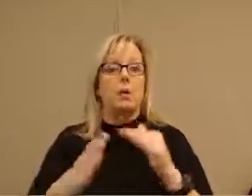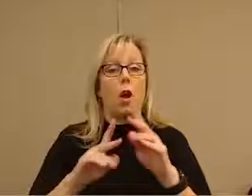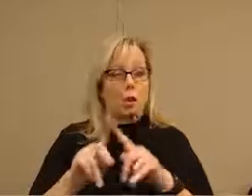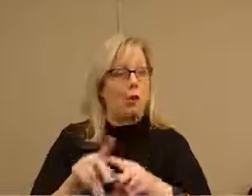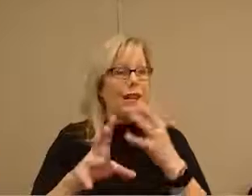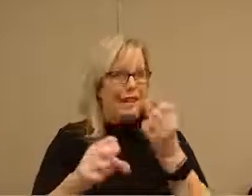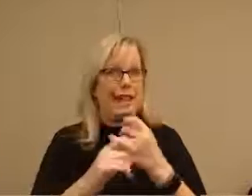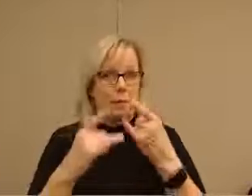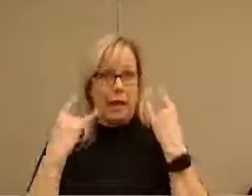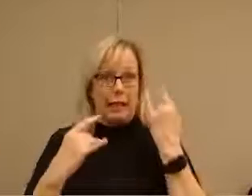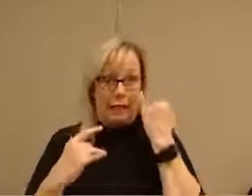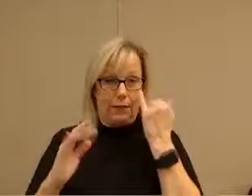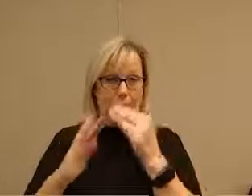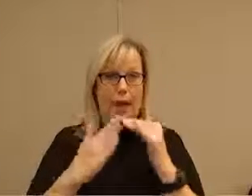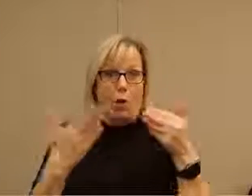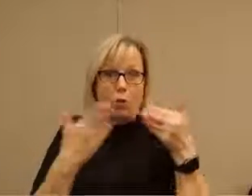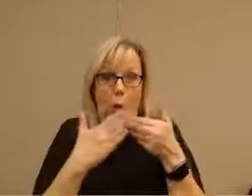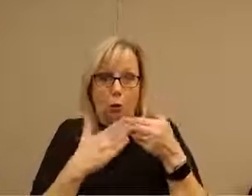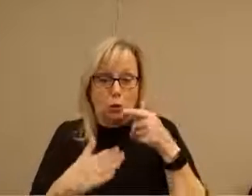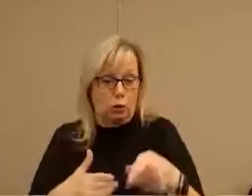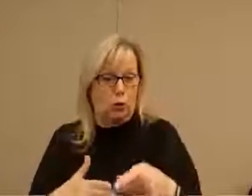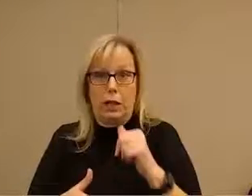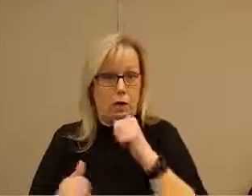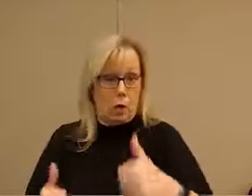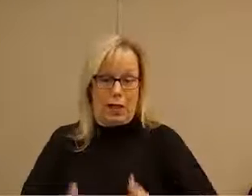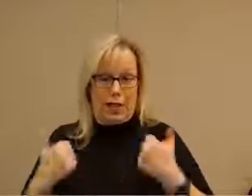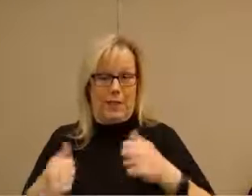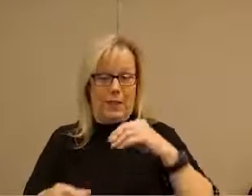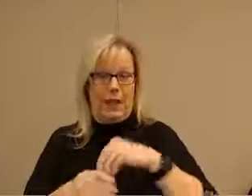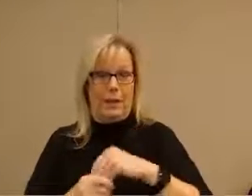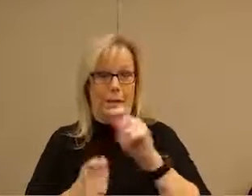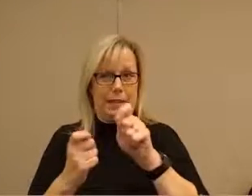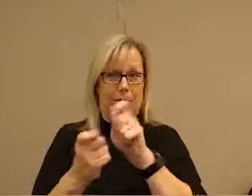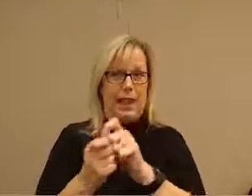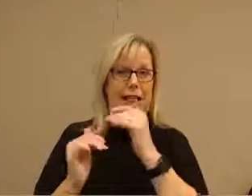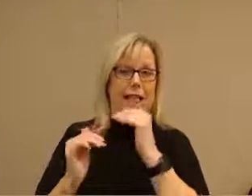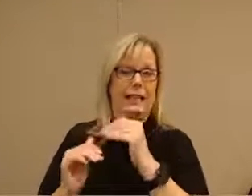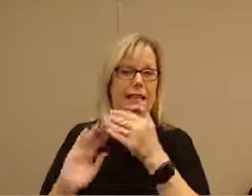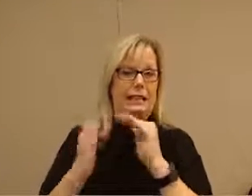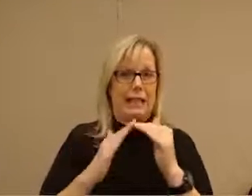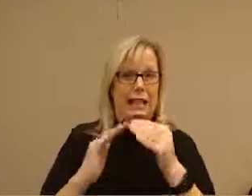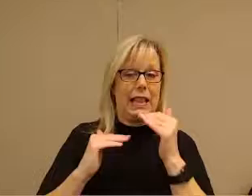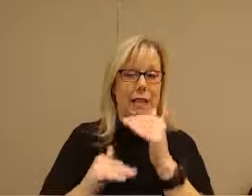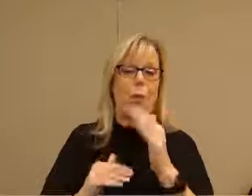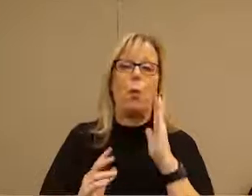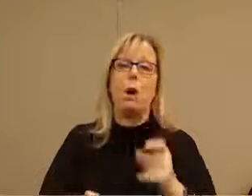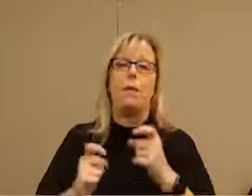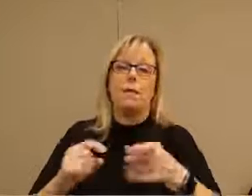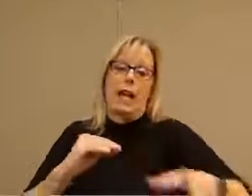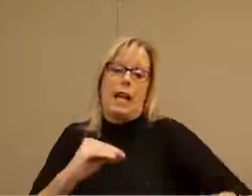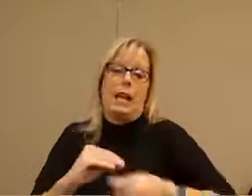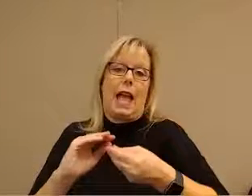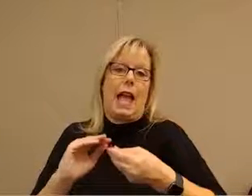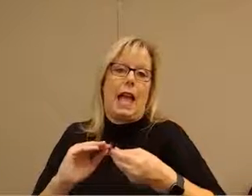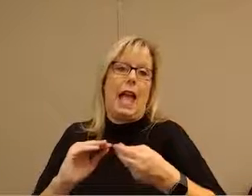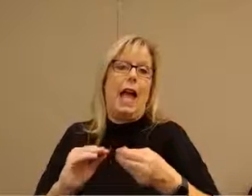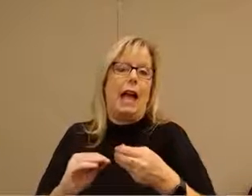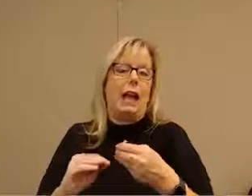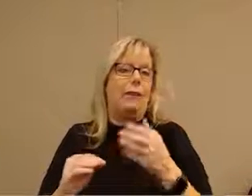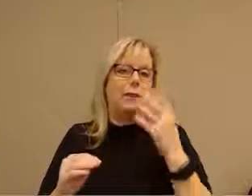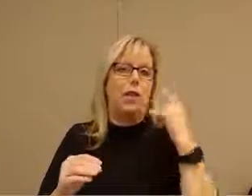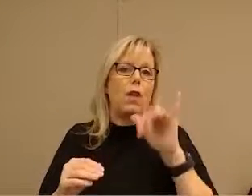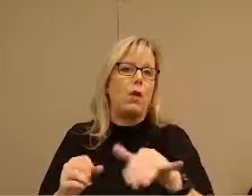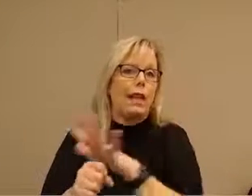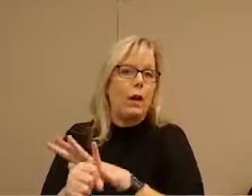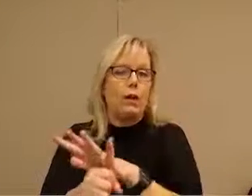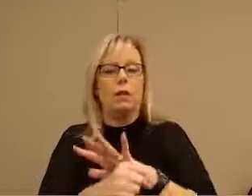also. If a town is close to you and you don't live in the limits, we're going to be providing extras for the unincorporated areas, and we'll